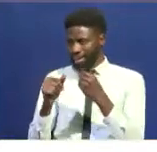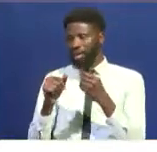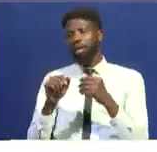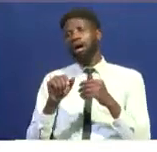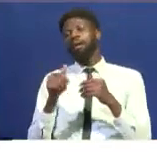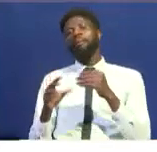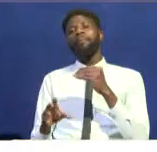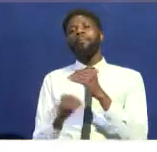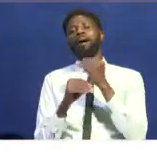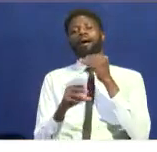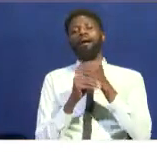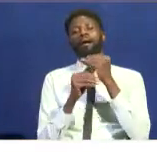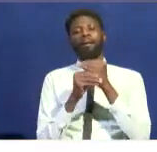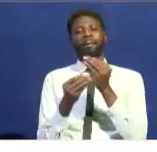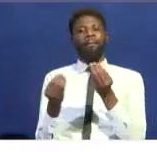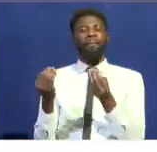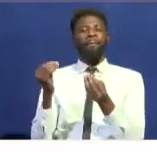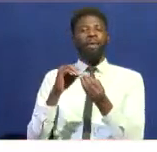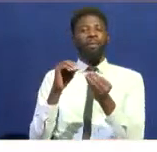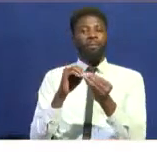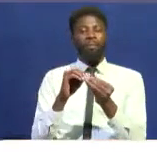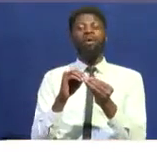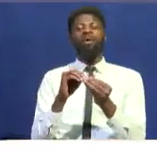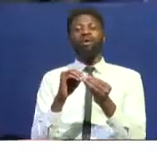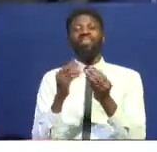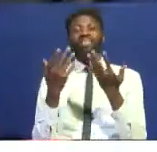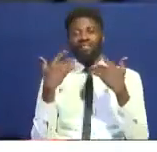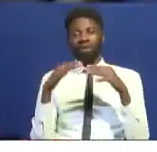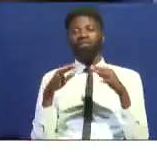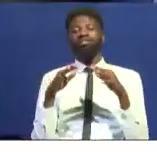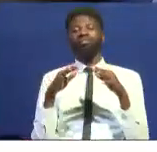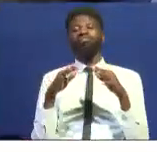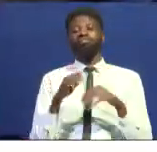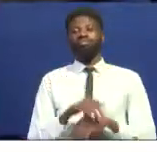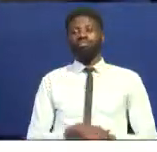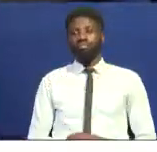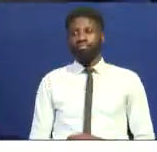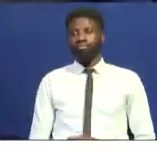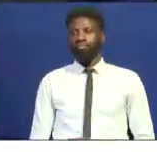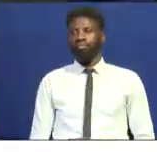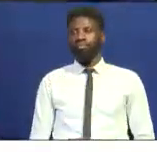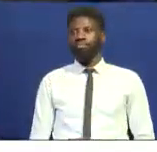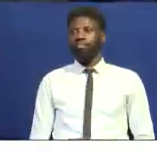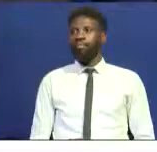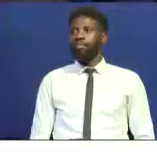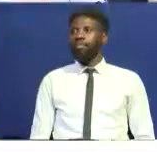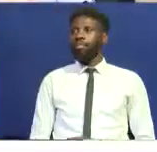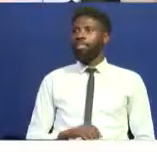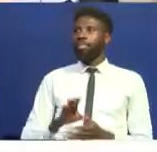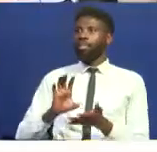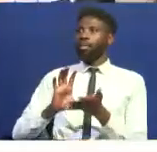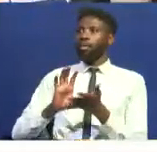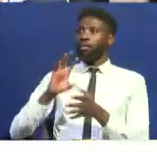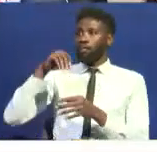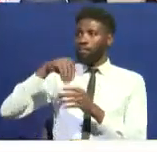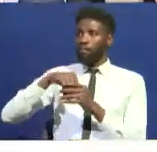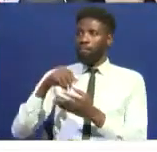then water. Then we expand to the outside. The investment is expected to create at